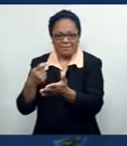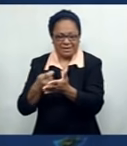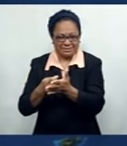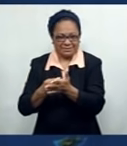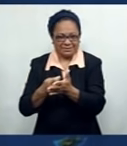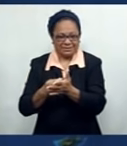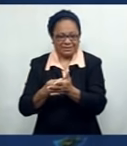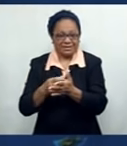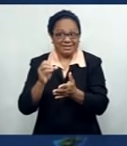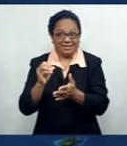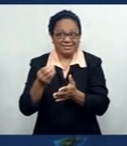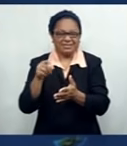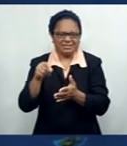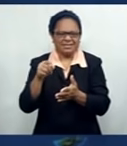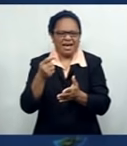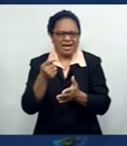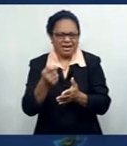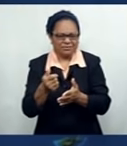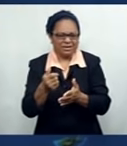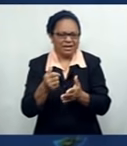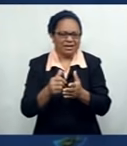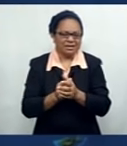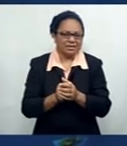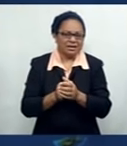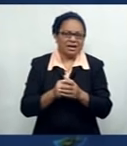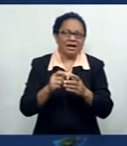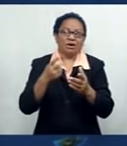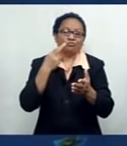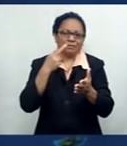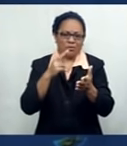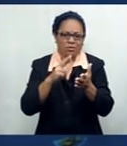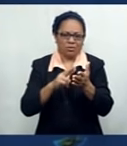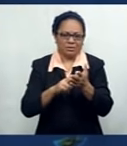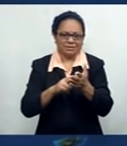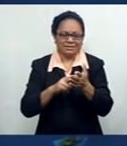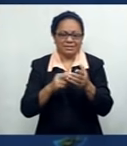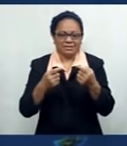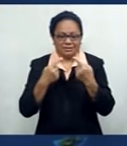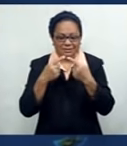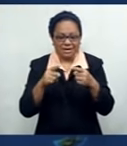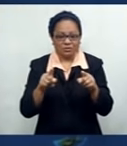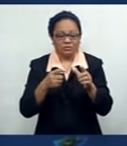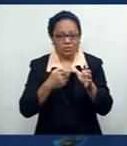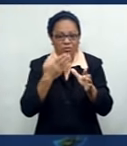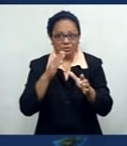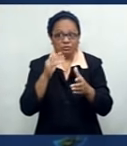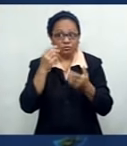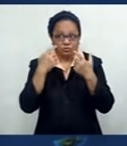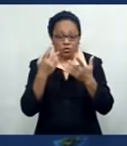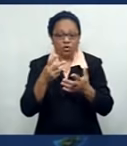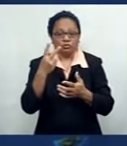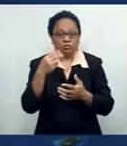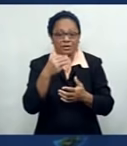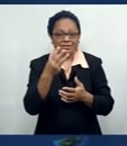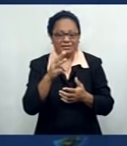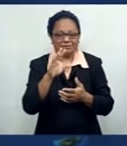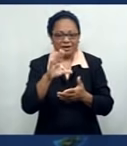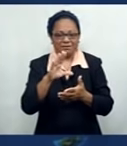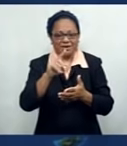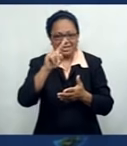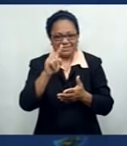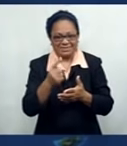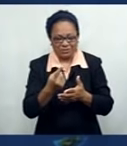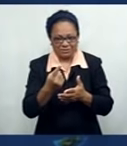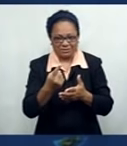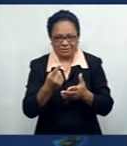was after the disappointing US non-farm payrolls report for August showed the headline figure at 235,000 against